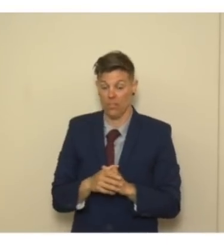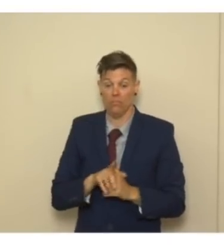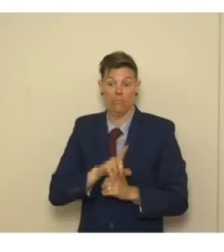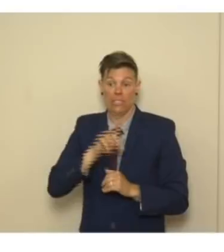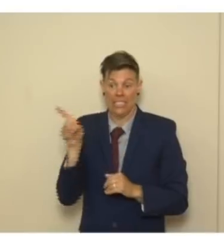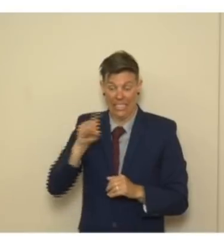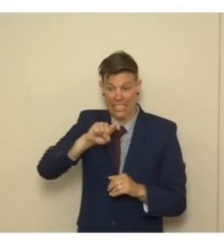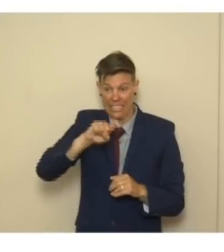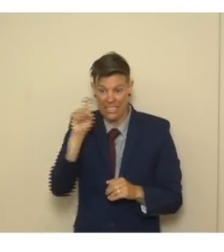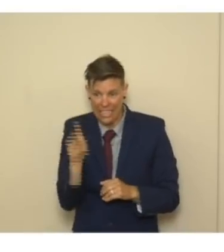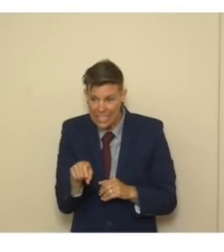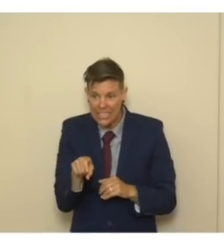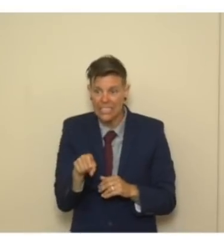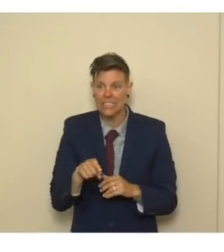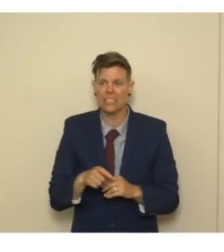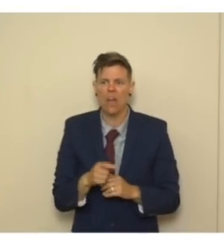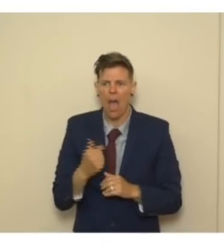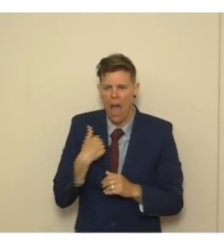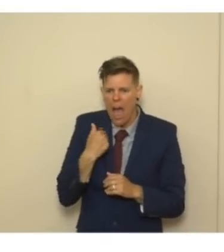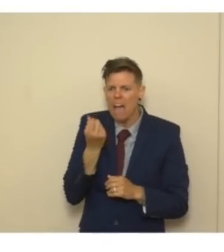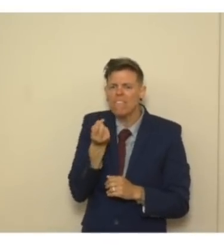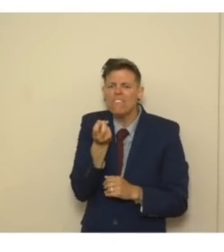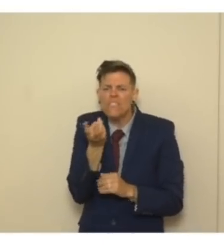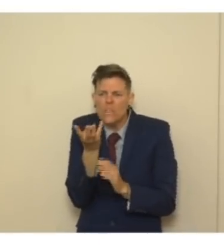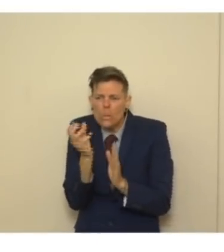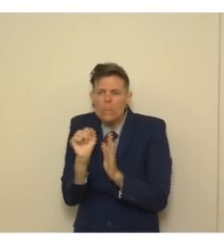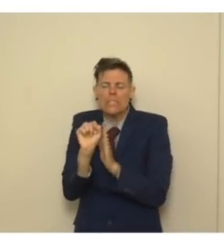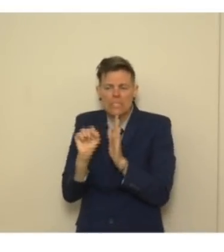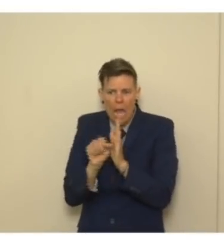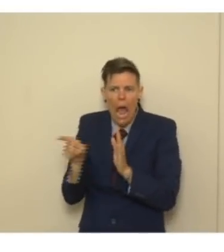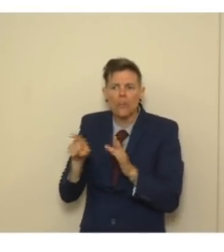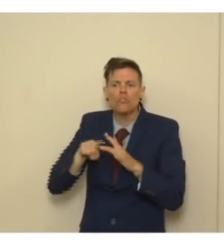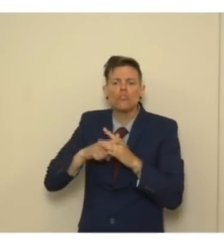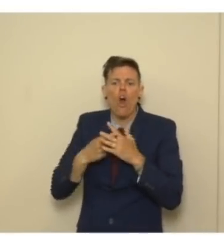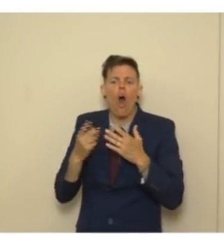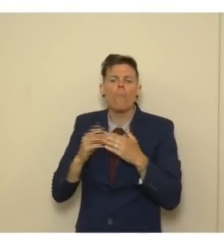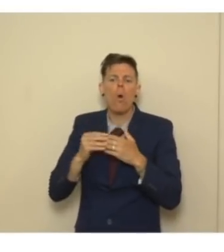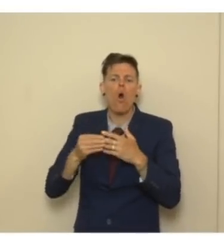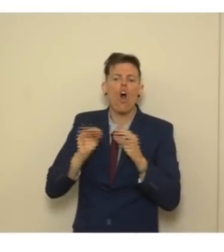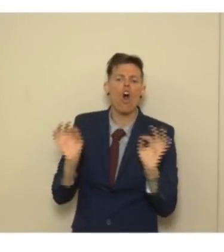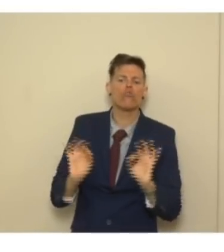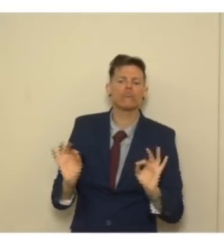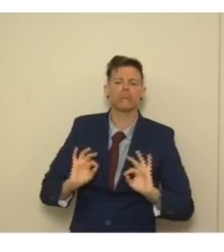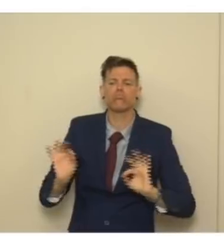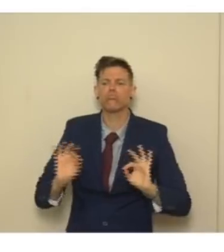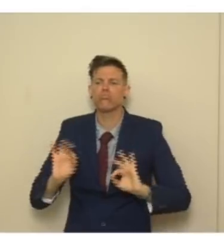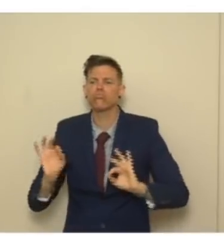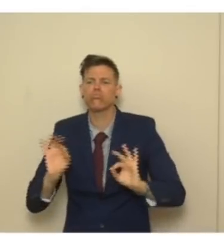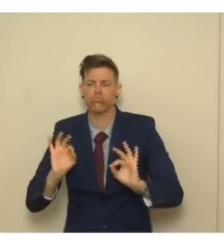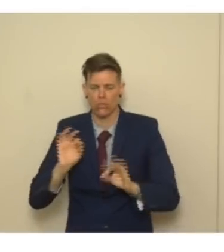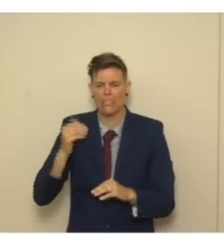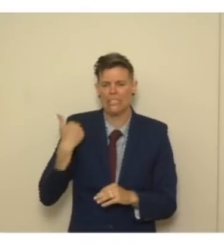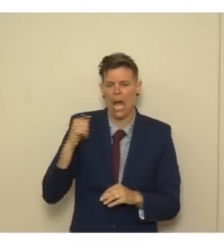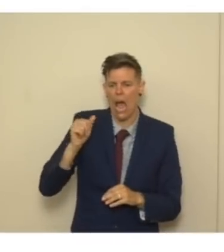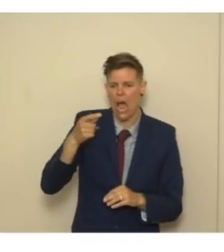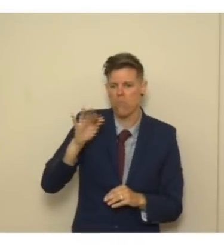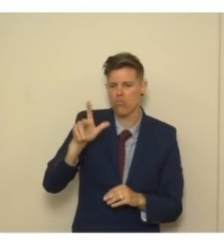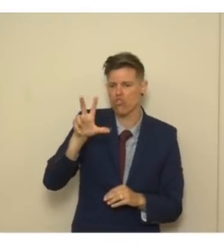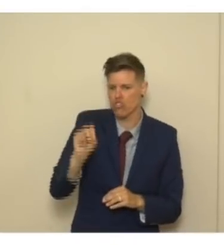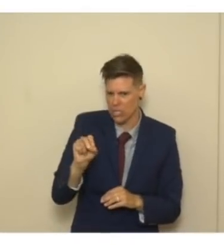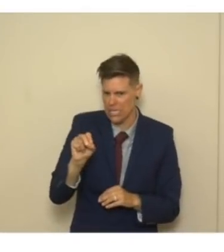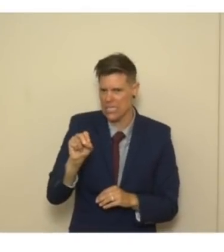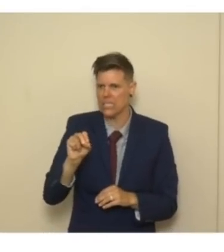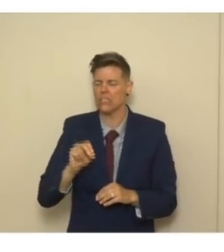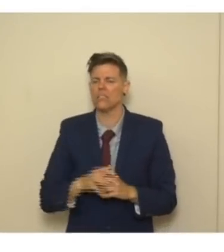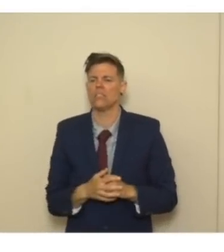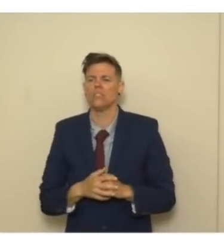statewide stay-at-home order on April 30th. They had about 1,111 new cases a day, and a couple